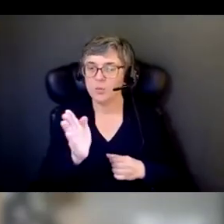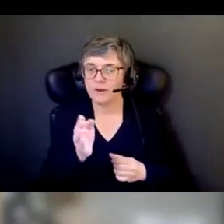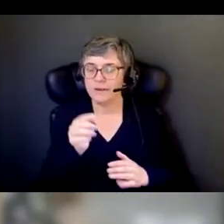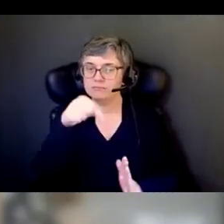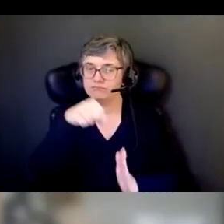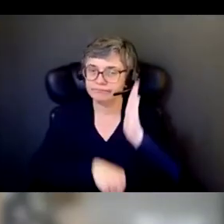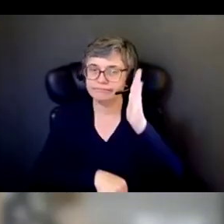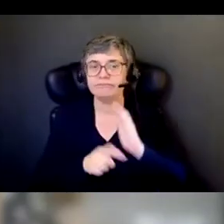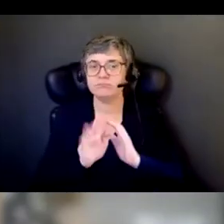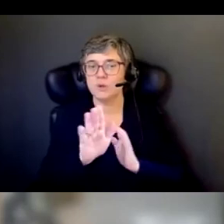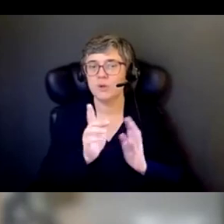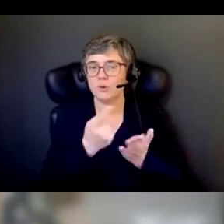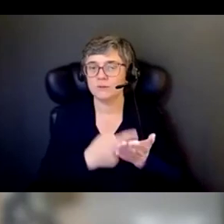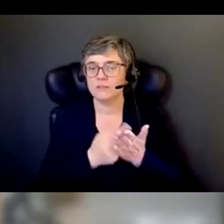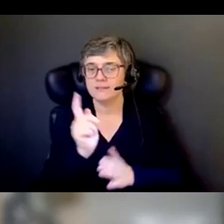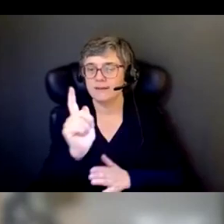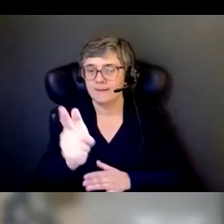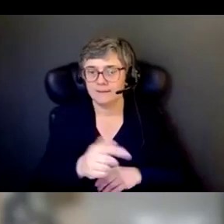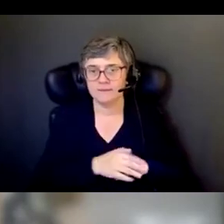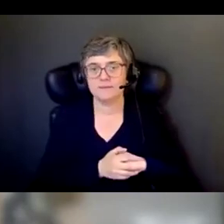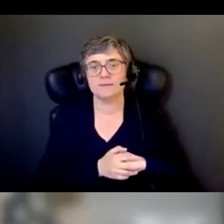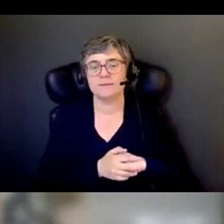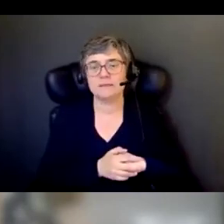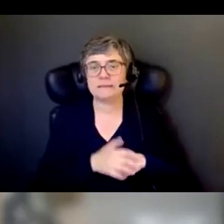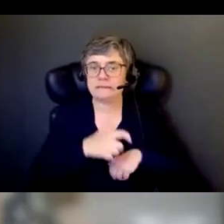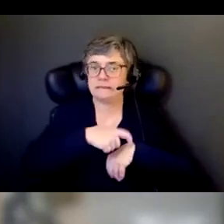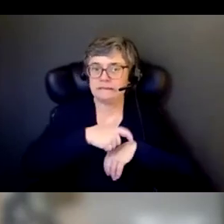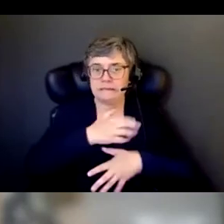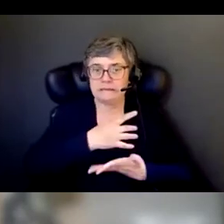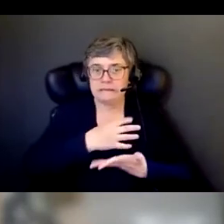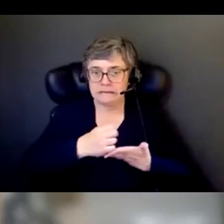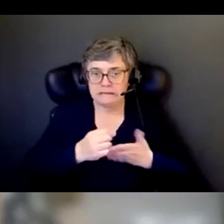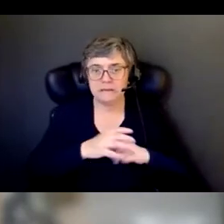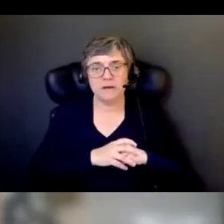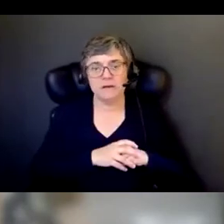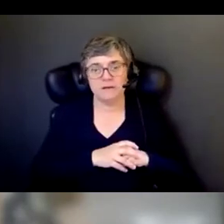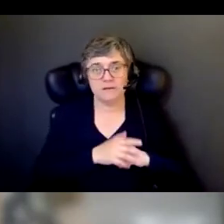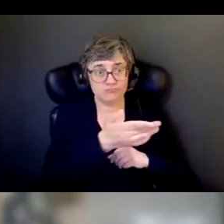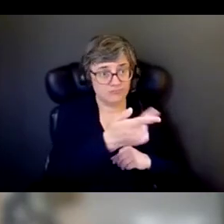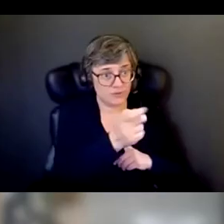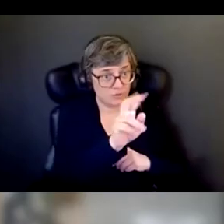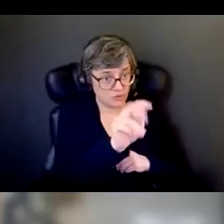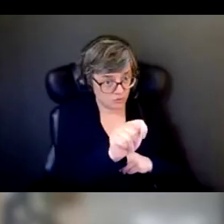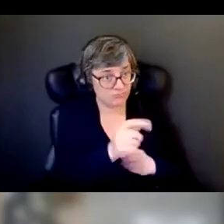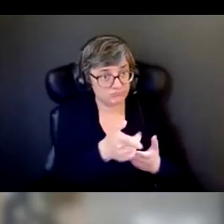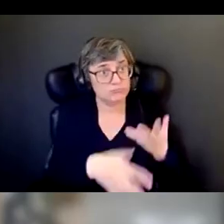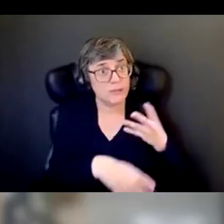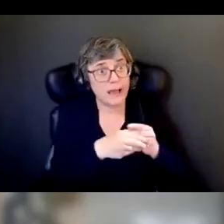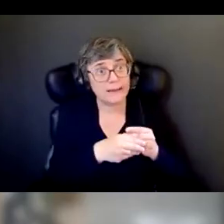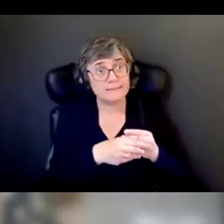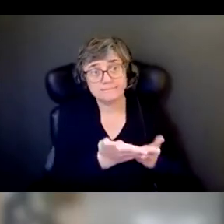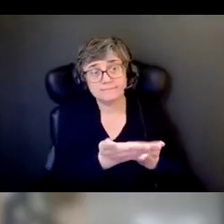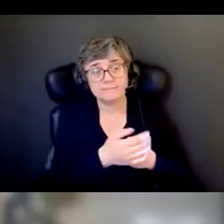a lot of time, but do you have something to add to this question? Sure, I can. Thanks for having me.